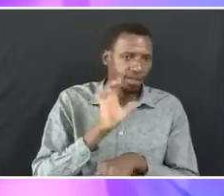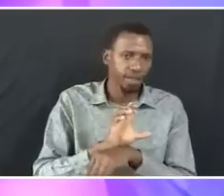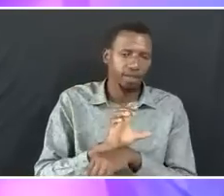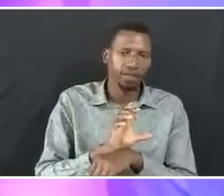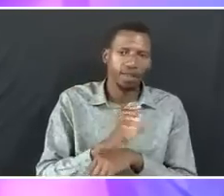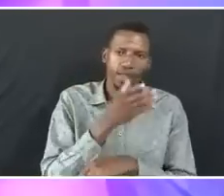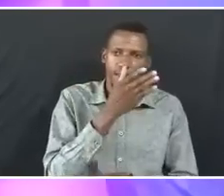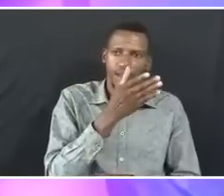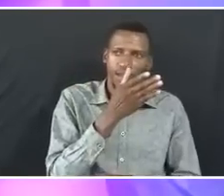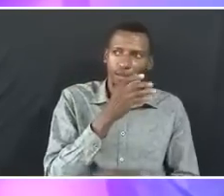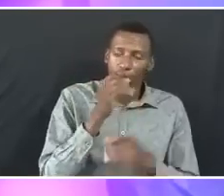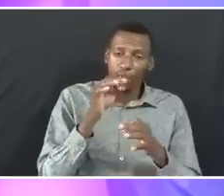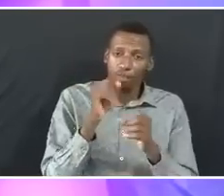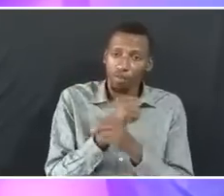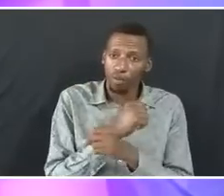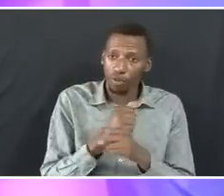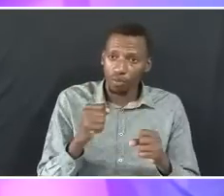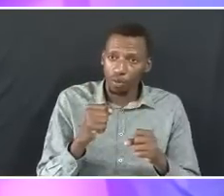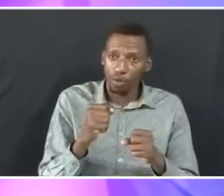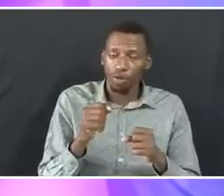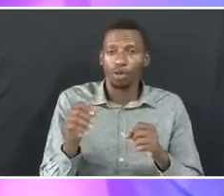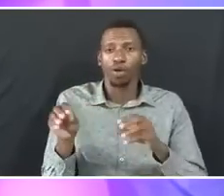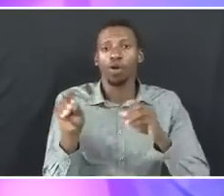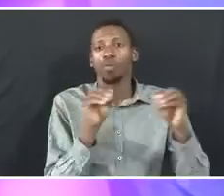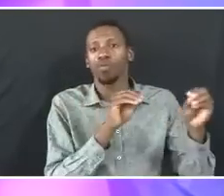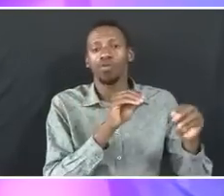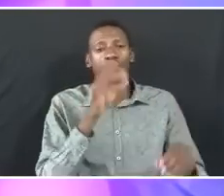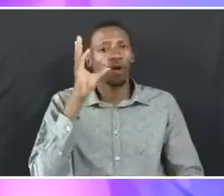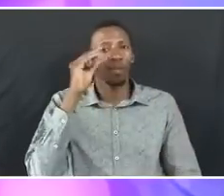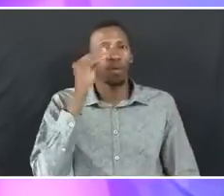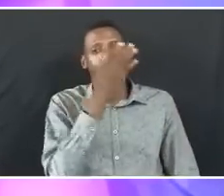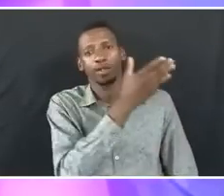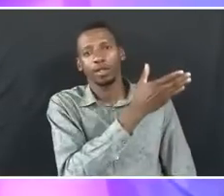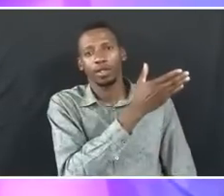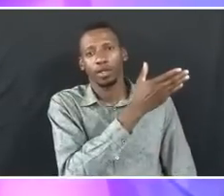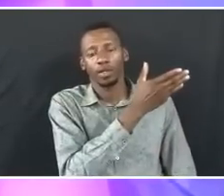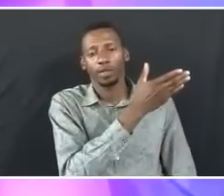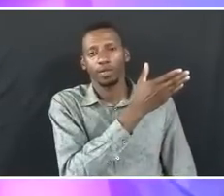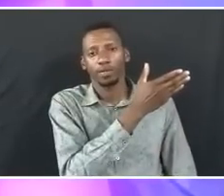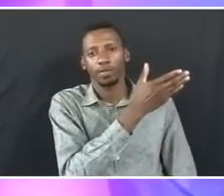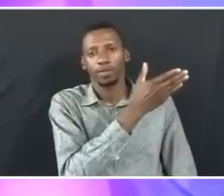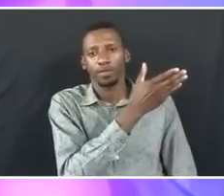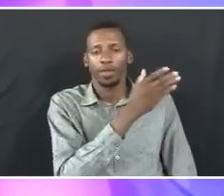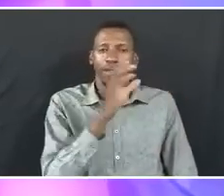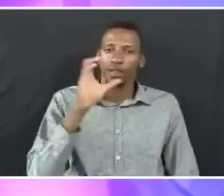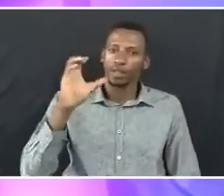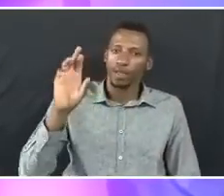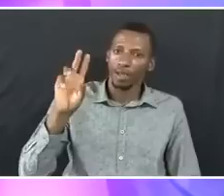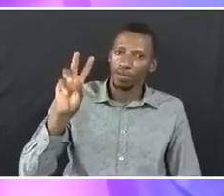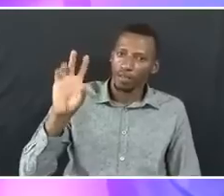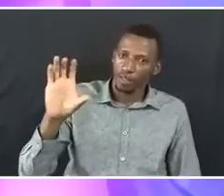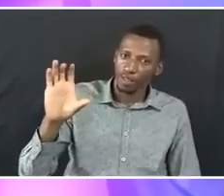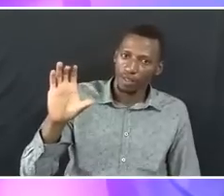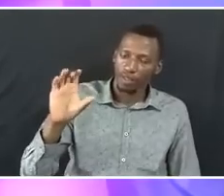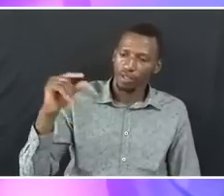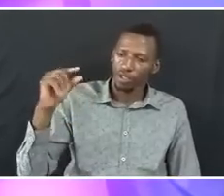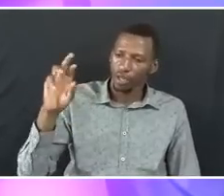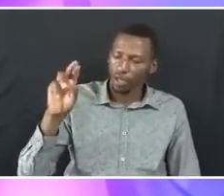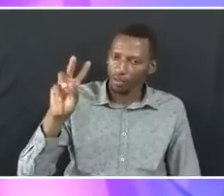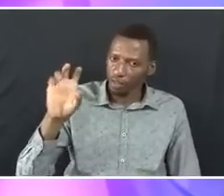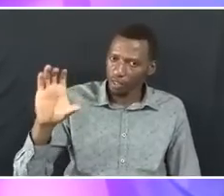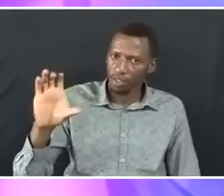wewe. Kenya Coast Field is here. CRVC. GRVC. Central Nyanza